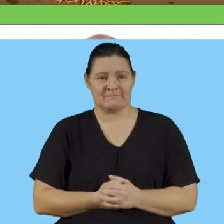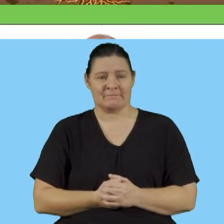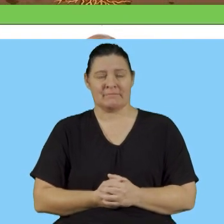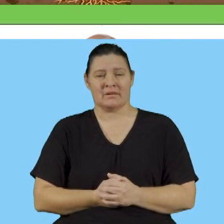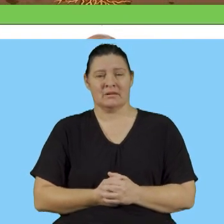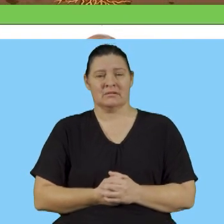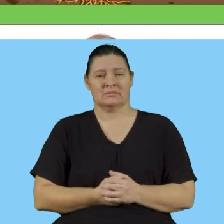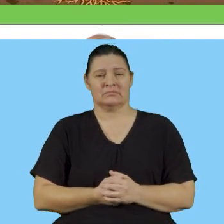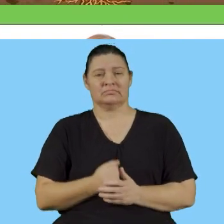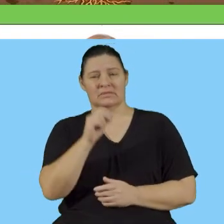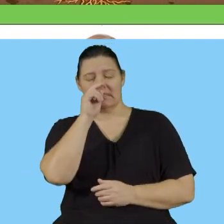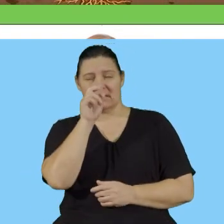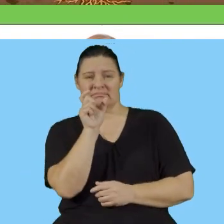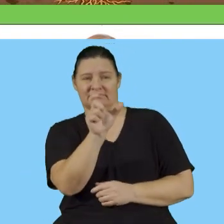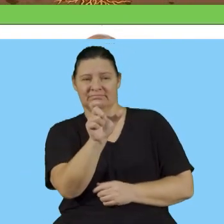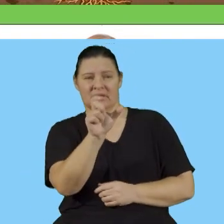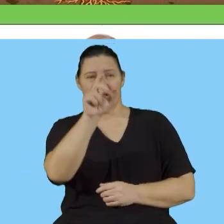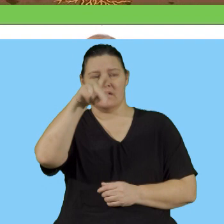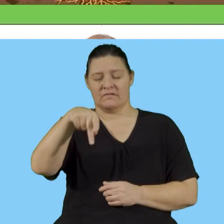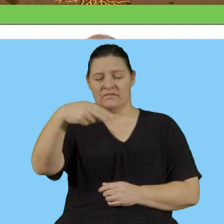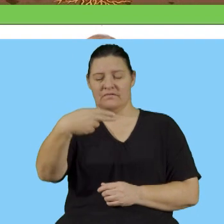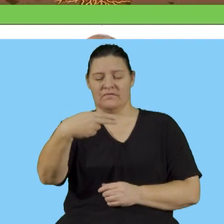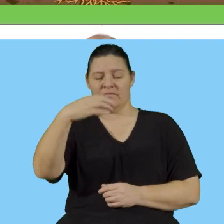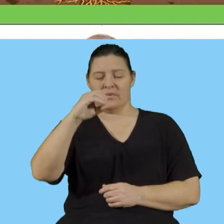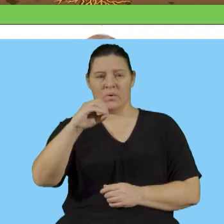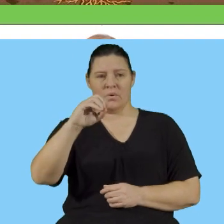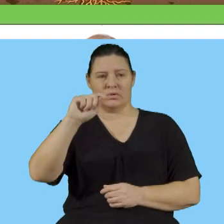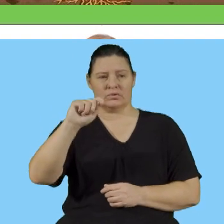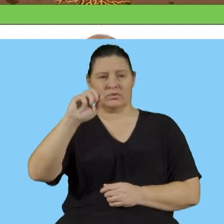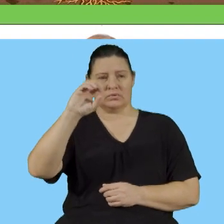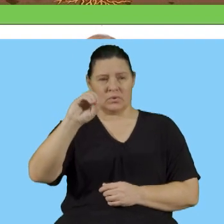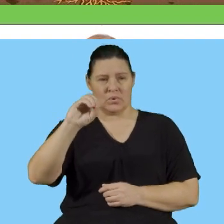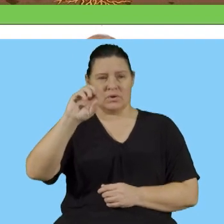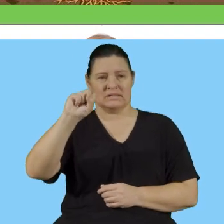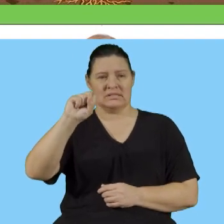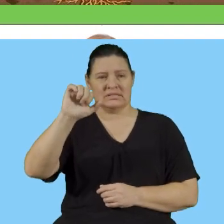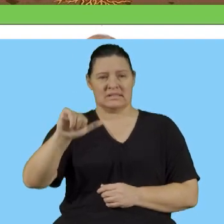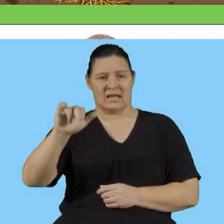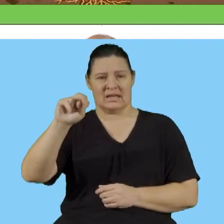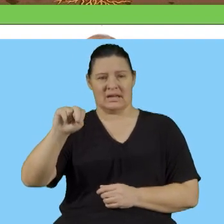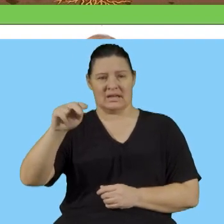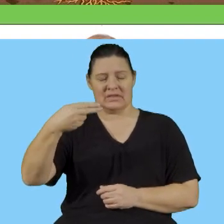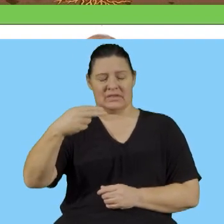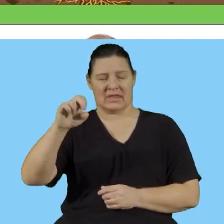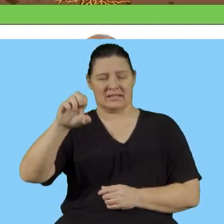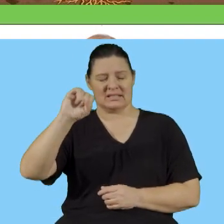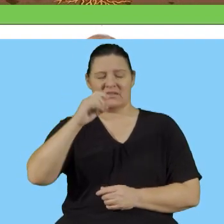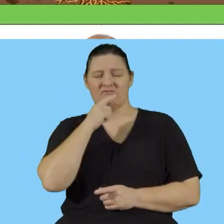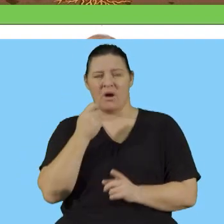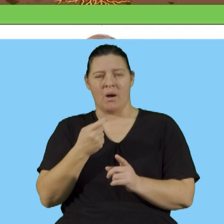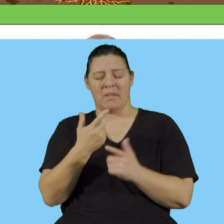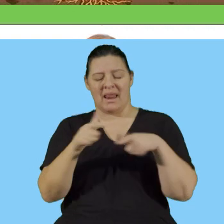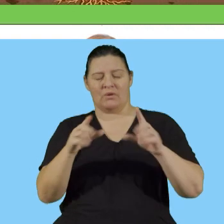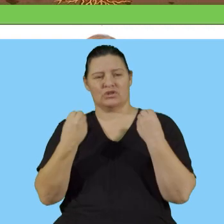Now let us look at the term photosynthesis. This word comes from the Greek language. So the